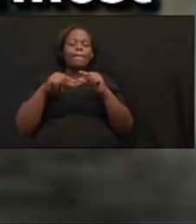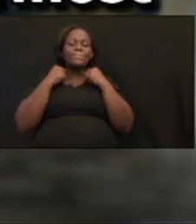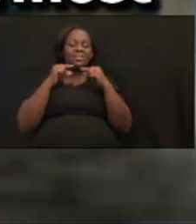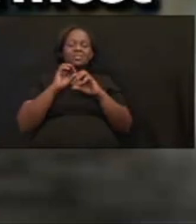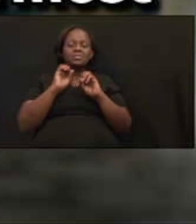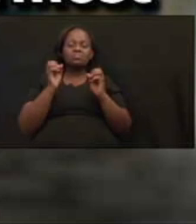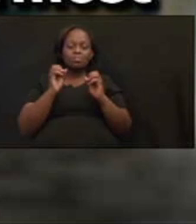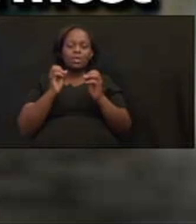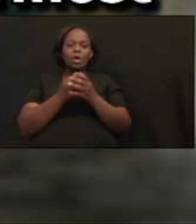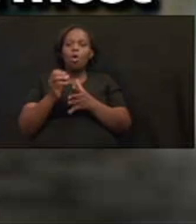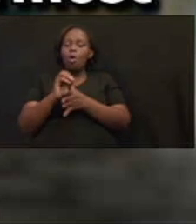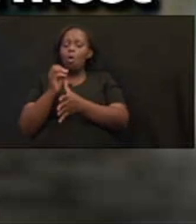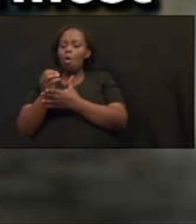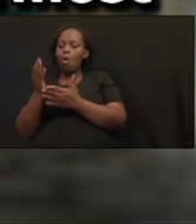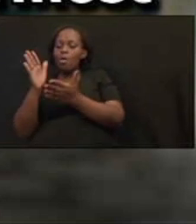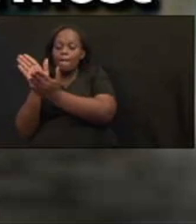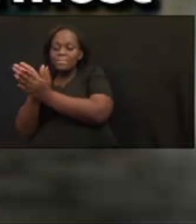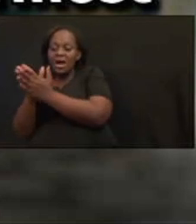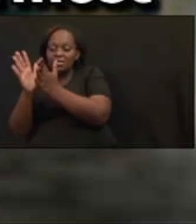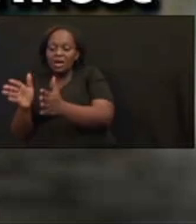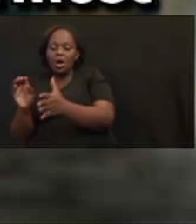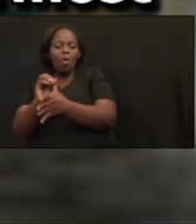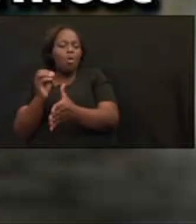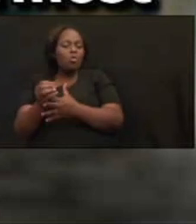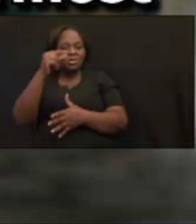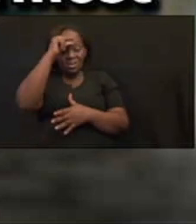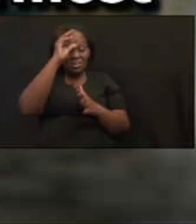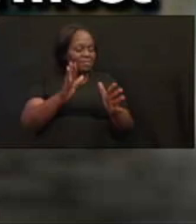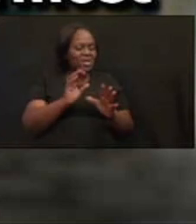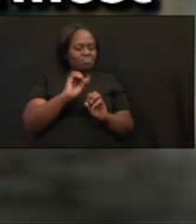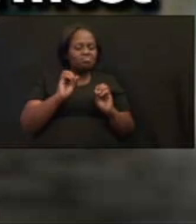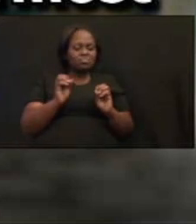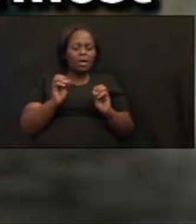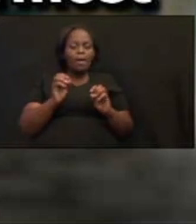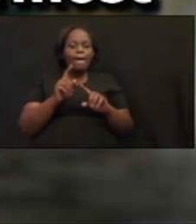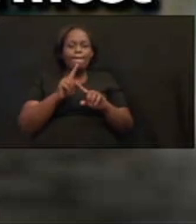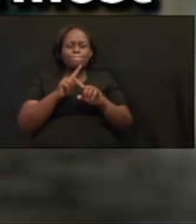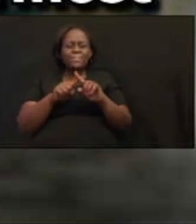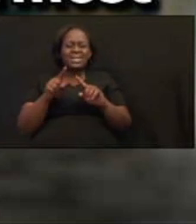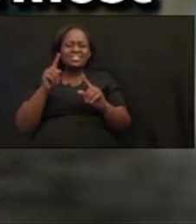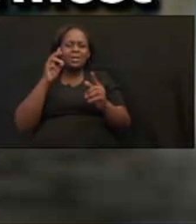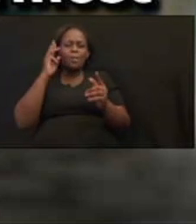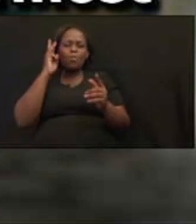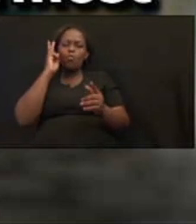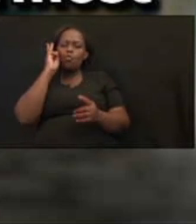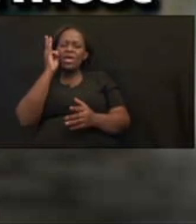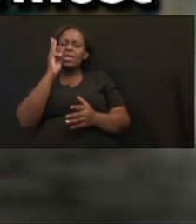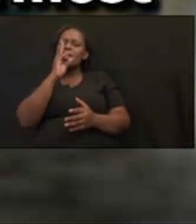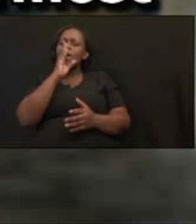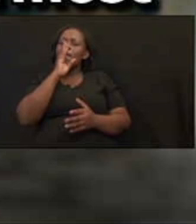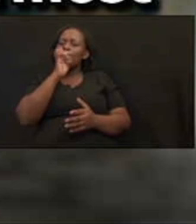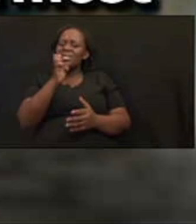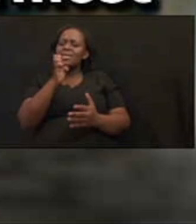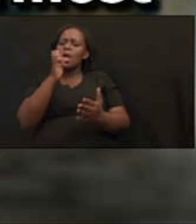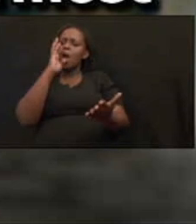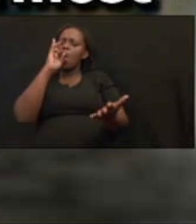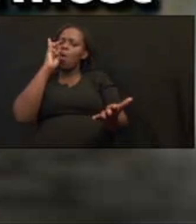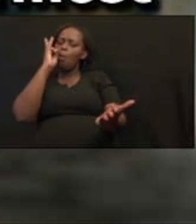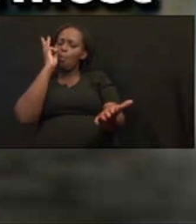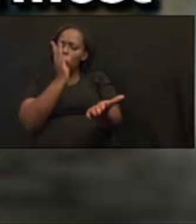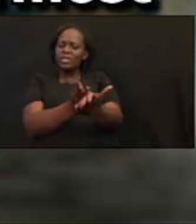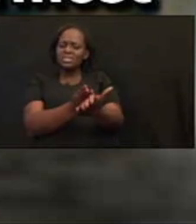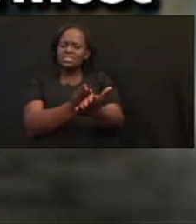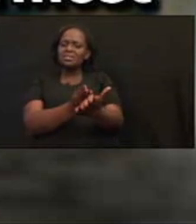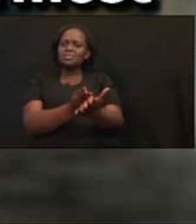prophets or bankers or administrators or whatever it is. You shall be witnesses unto me. Now it begins